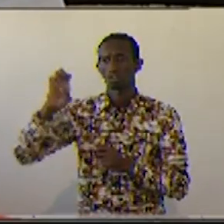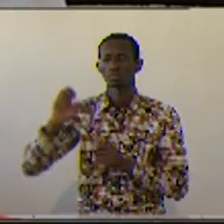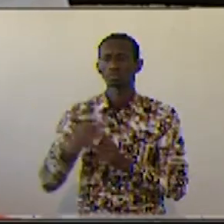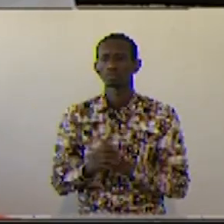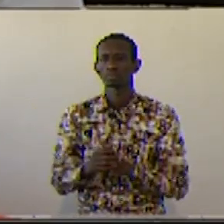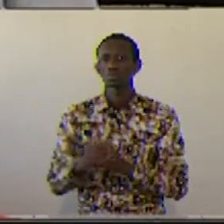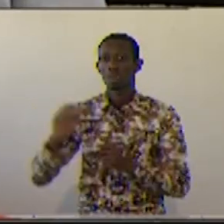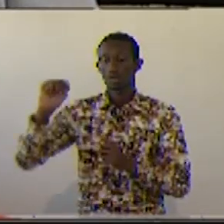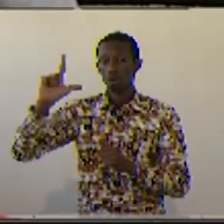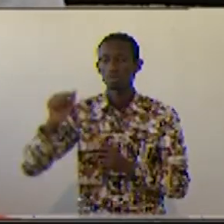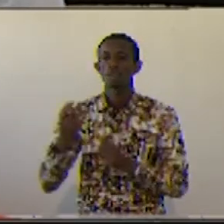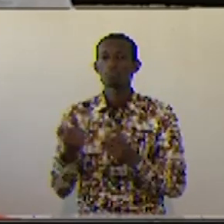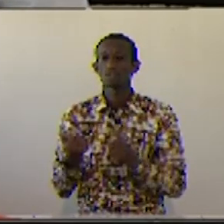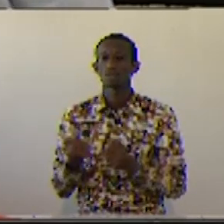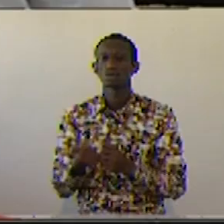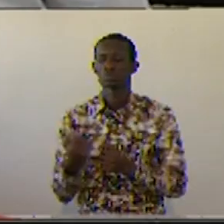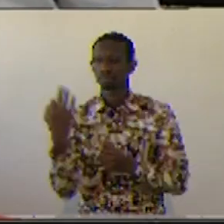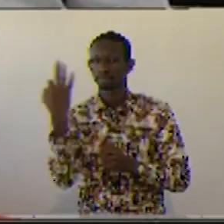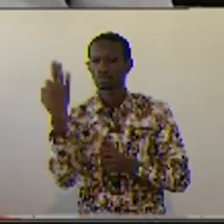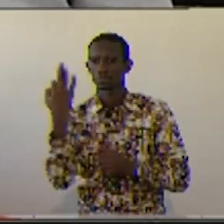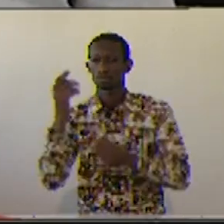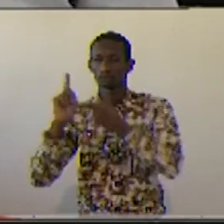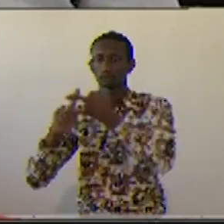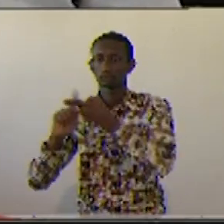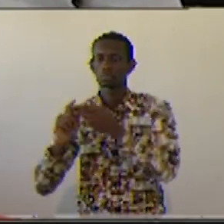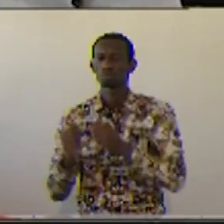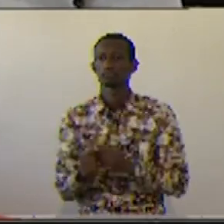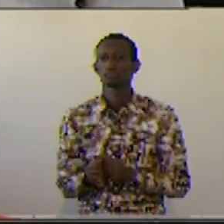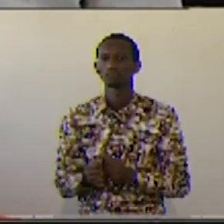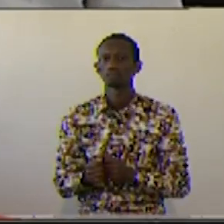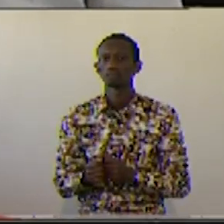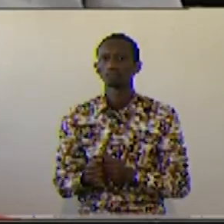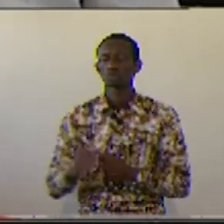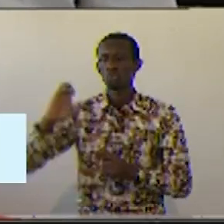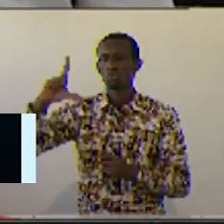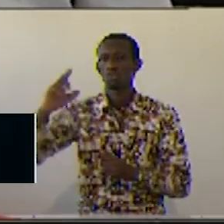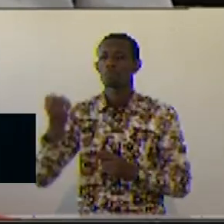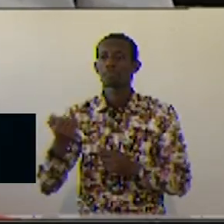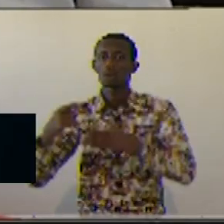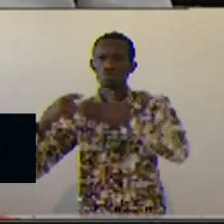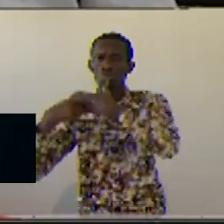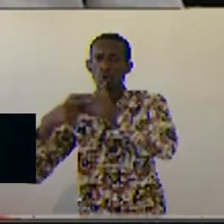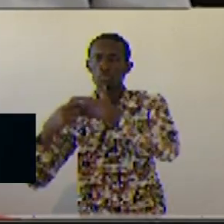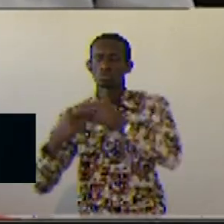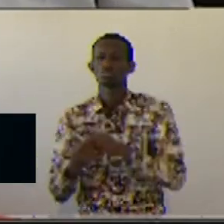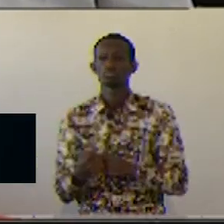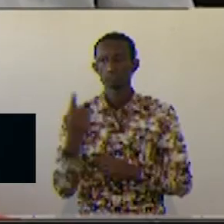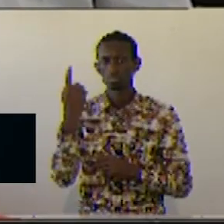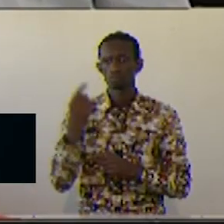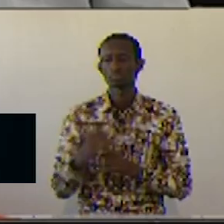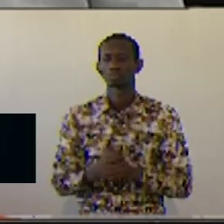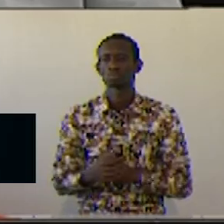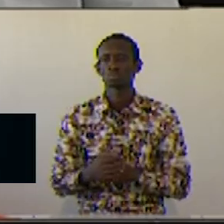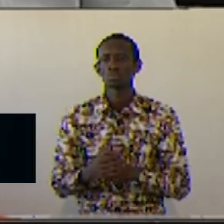cation has a charge of 3 positive, and chloride ion has 1 negative. So if we cross the values, what